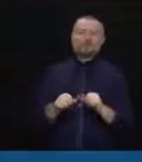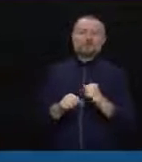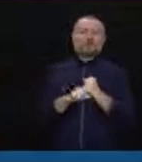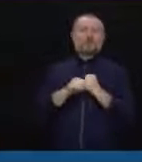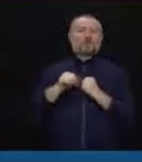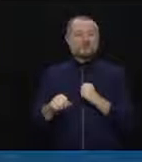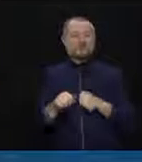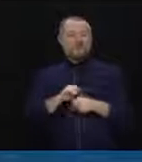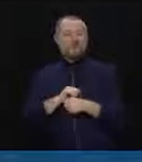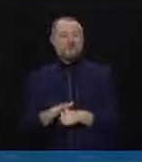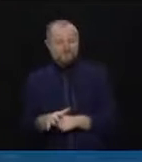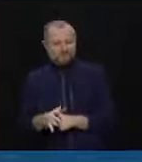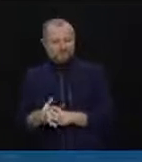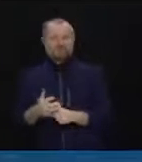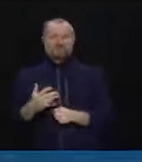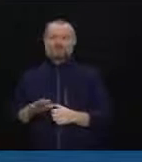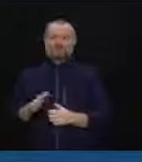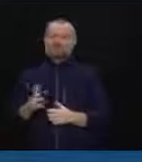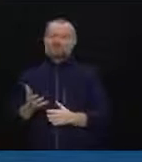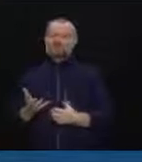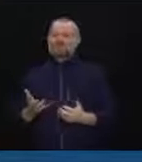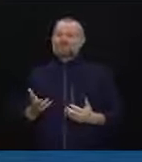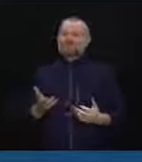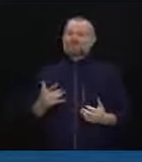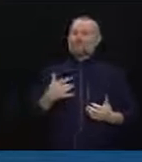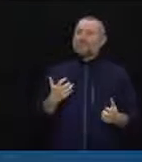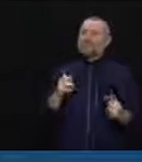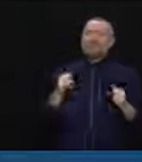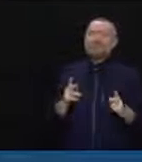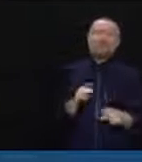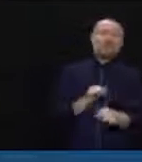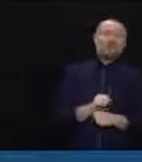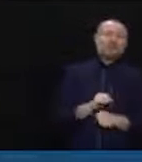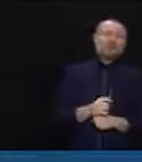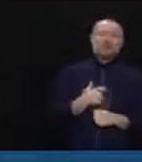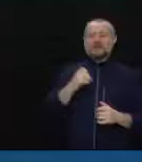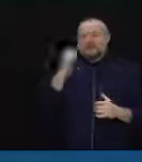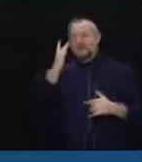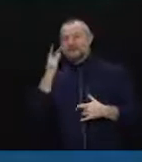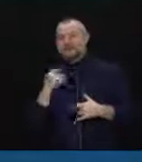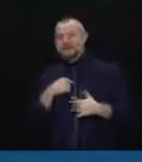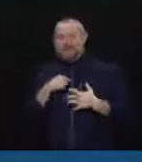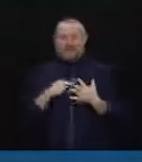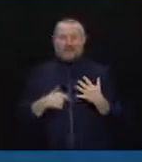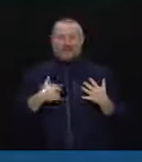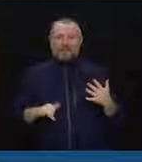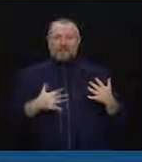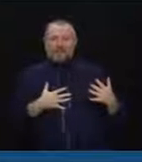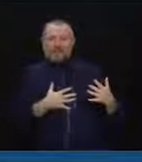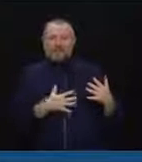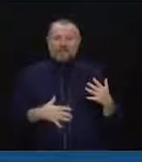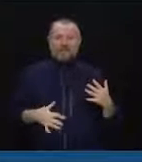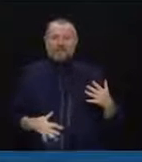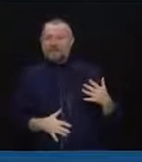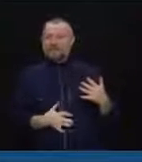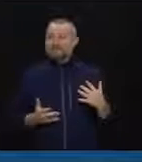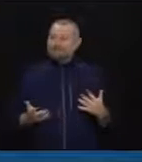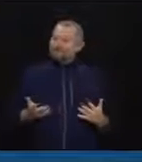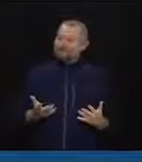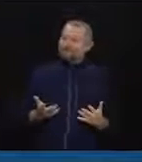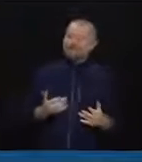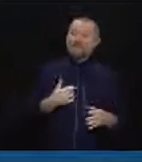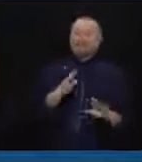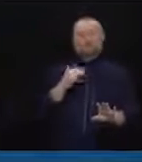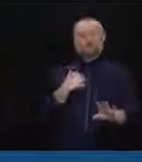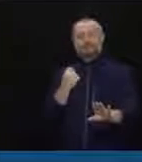but just have so many symptoms they cannot. So I want to just strike the right balance here and let people know that the time in our judgment